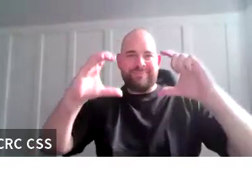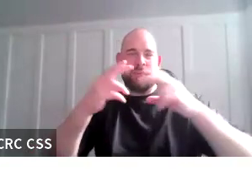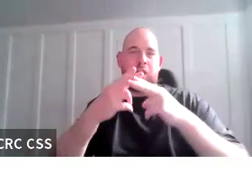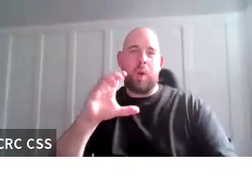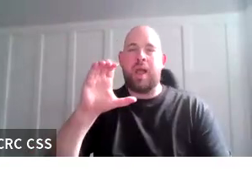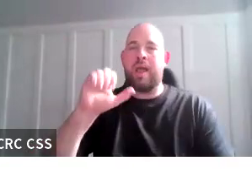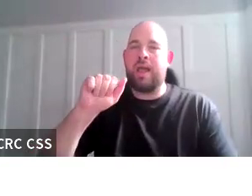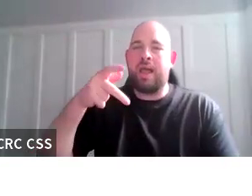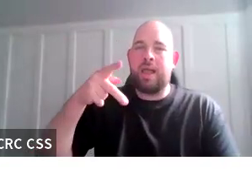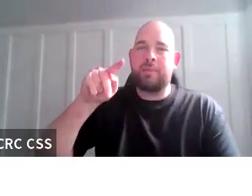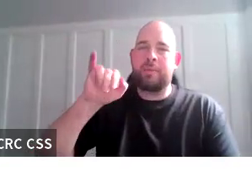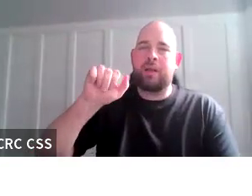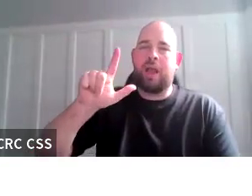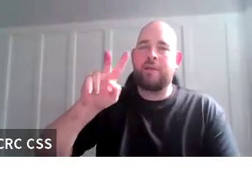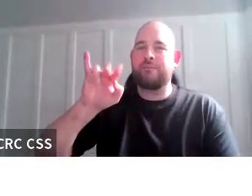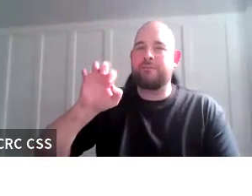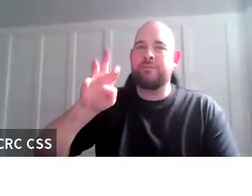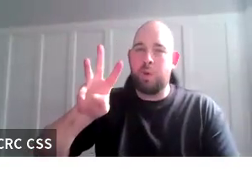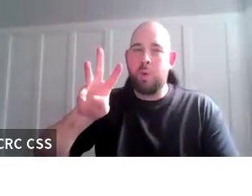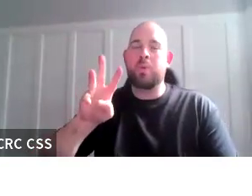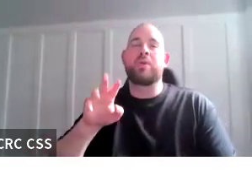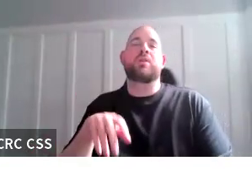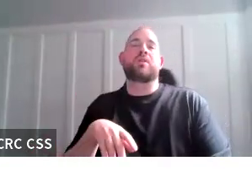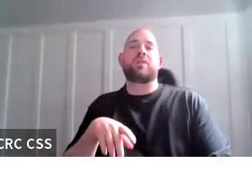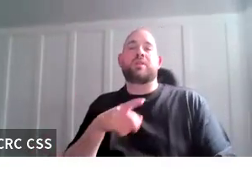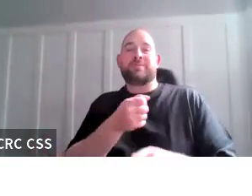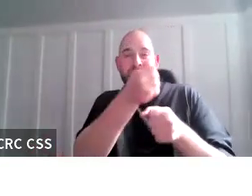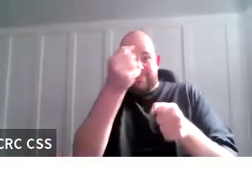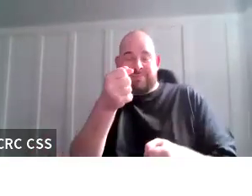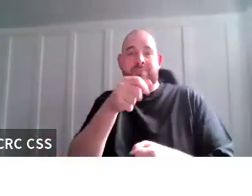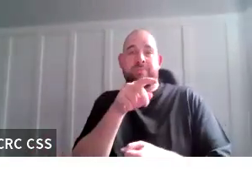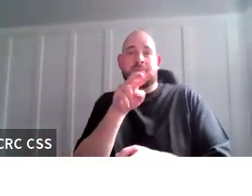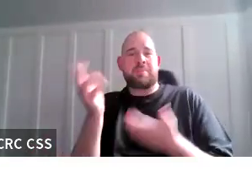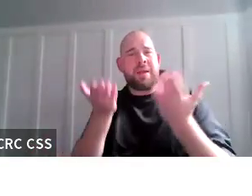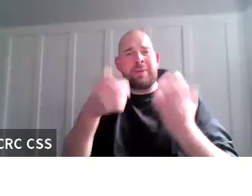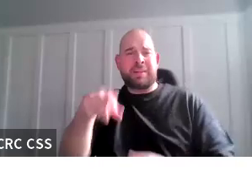movies, there is this cup holder device. It's called